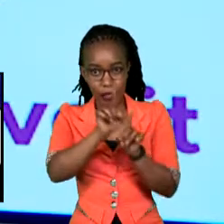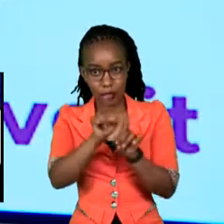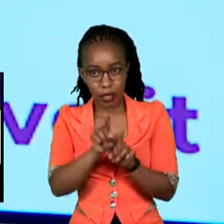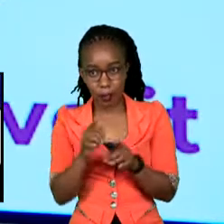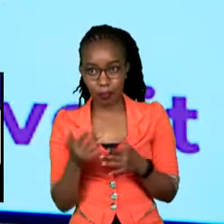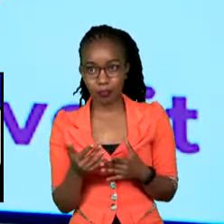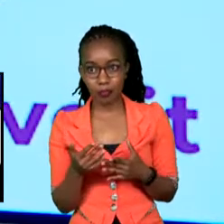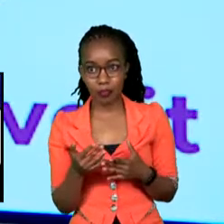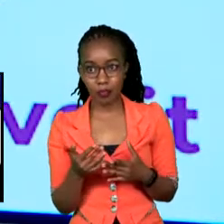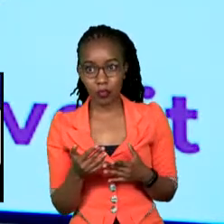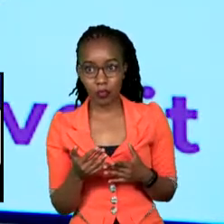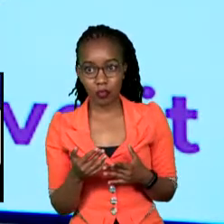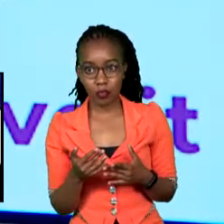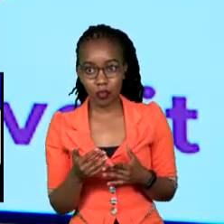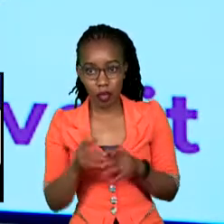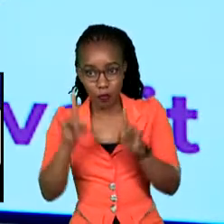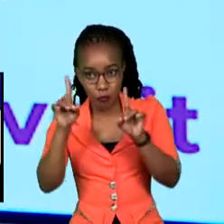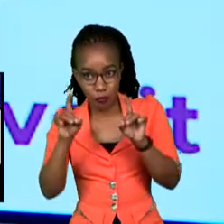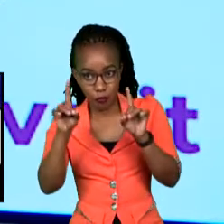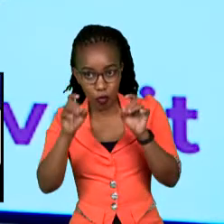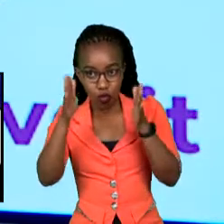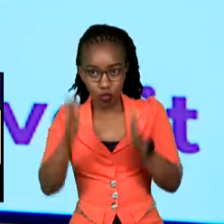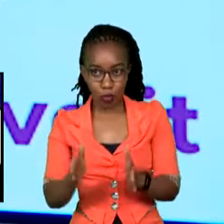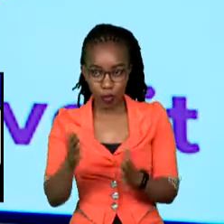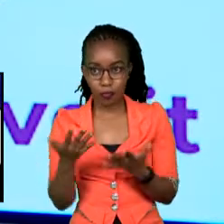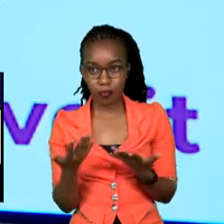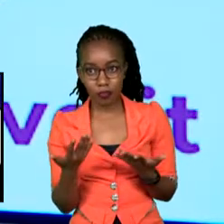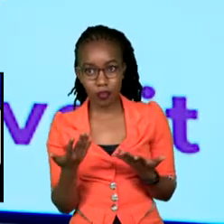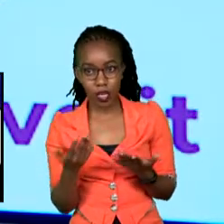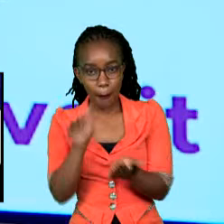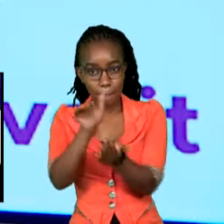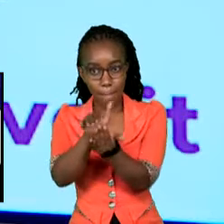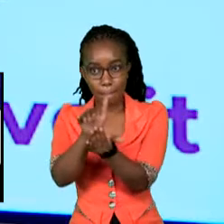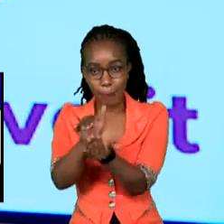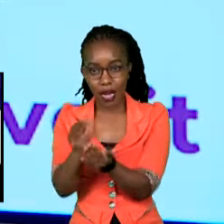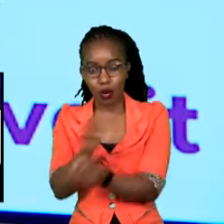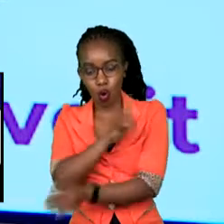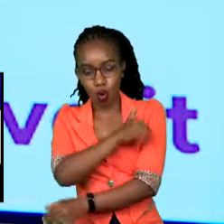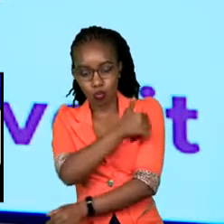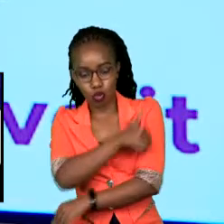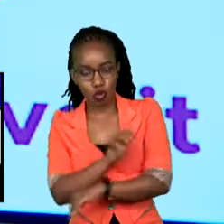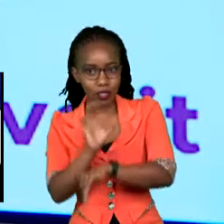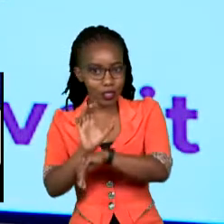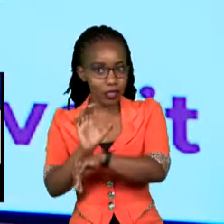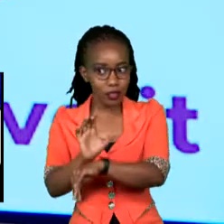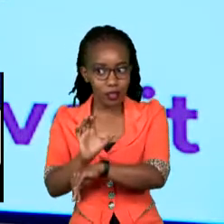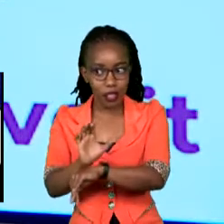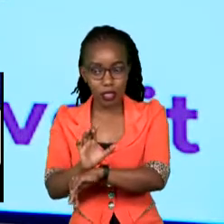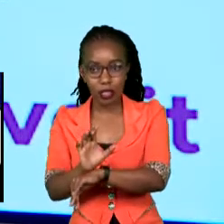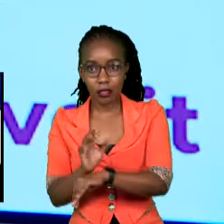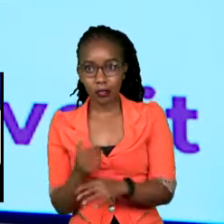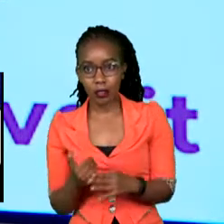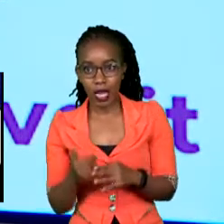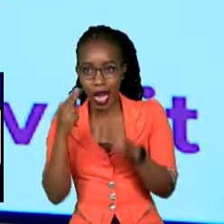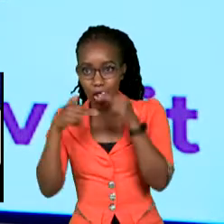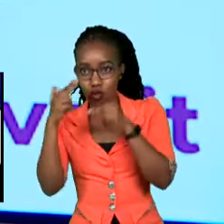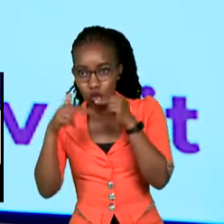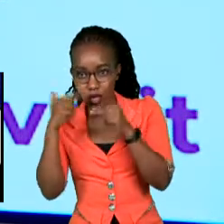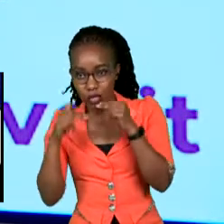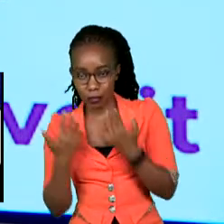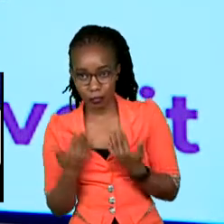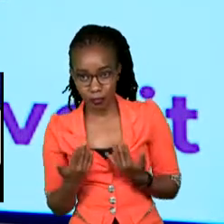locations, map all your photographers, your videographers, map banks, hospitals, churches,